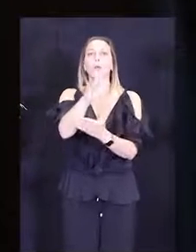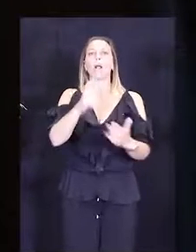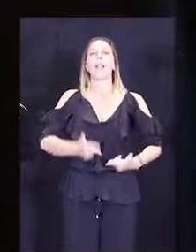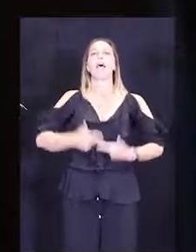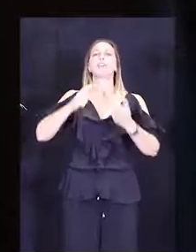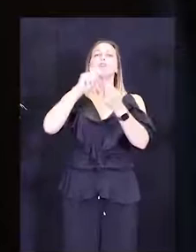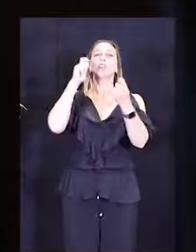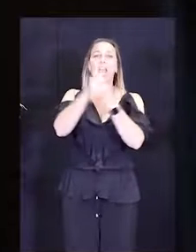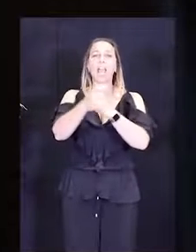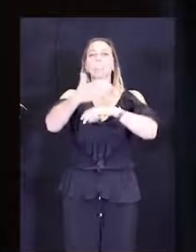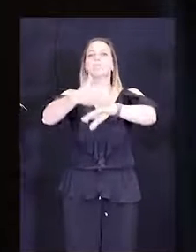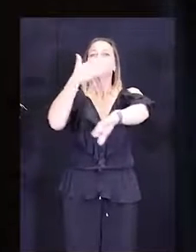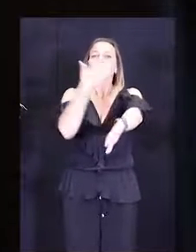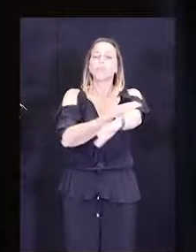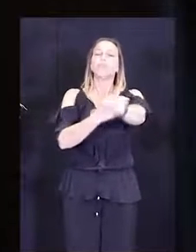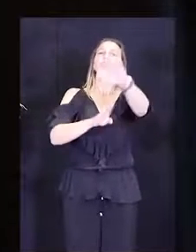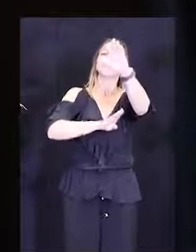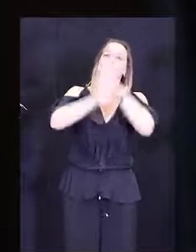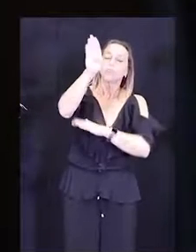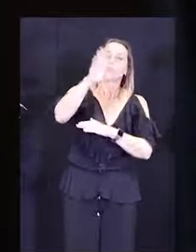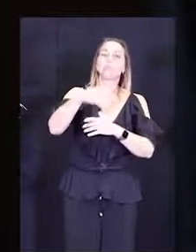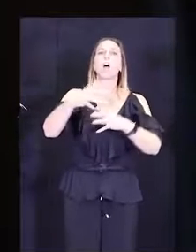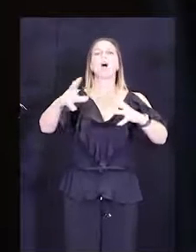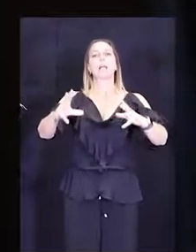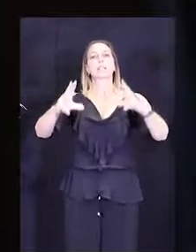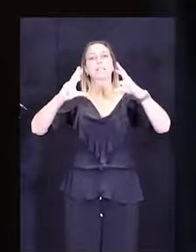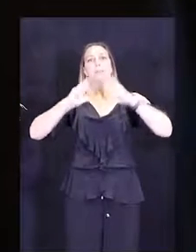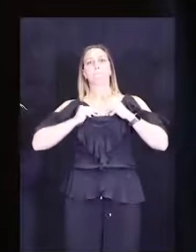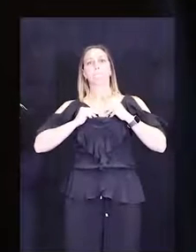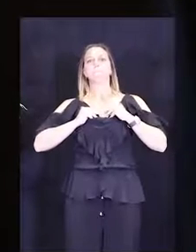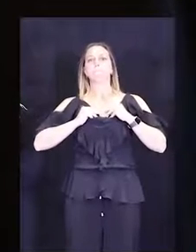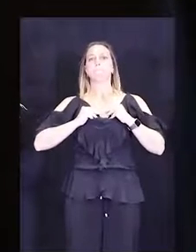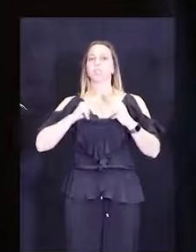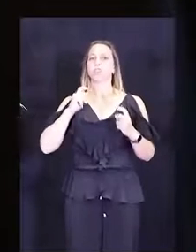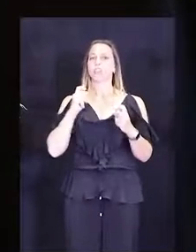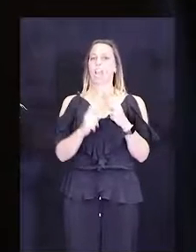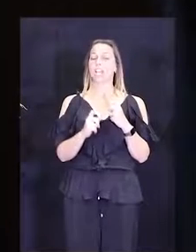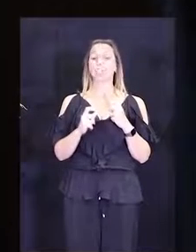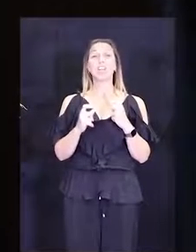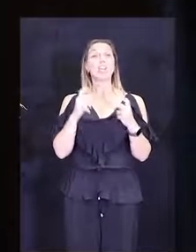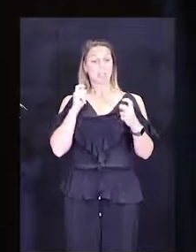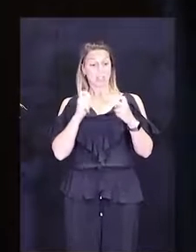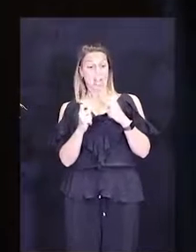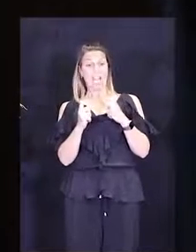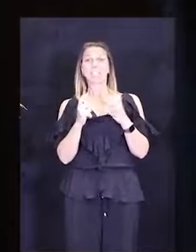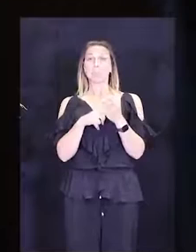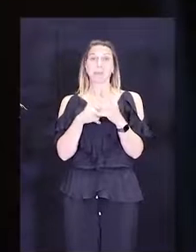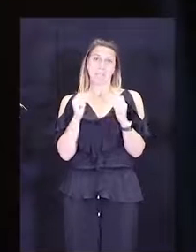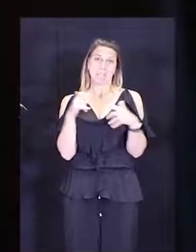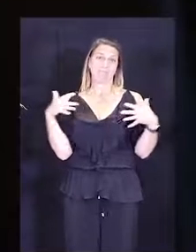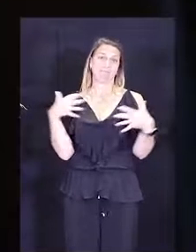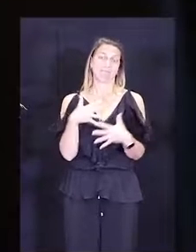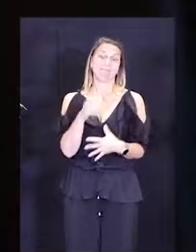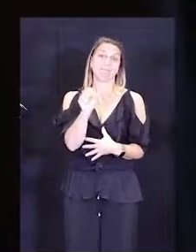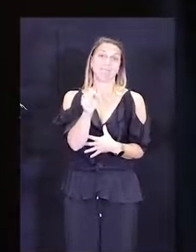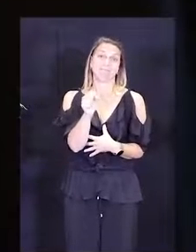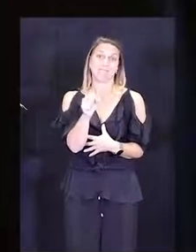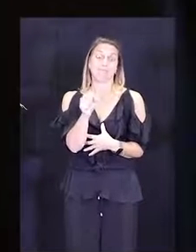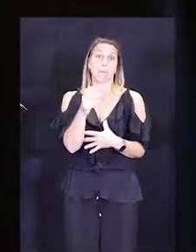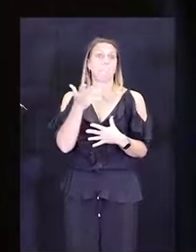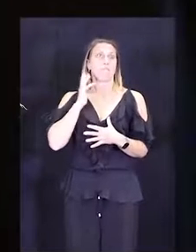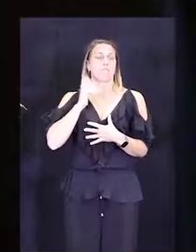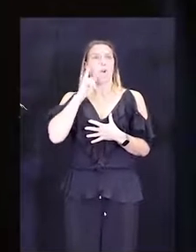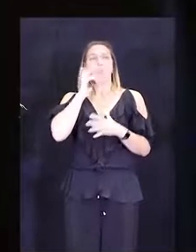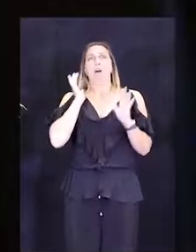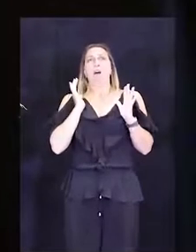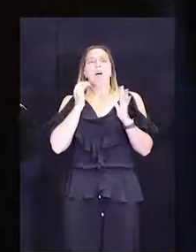is a given in life. Once we find peace within ourselves, we may find change to be less intimidating than it once